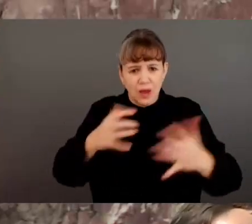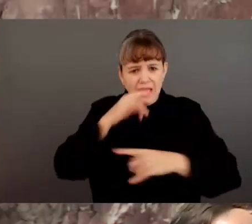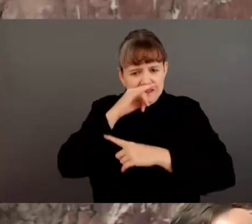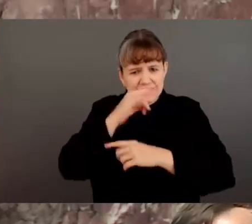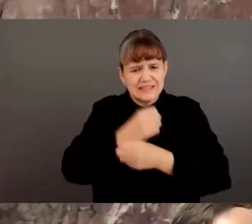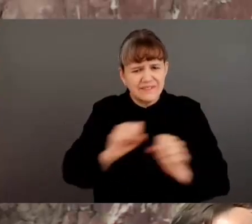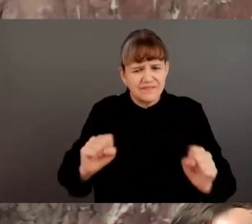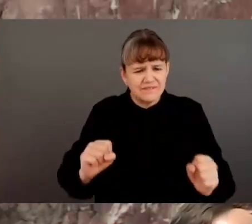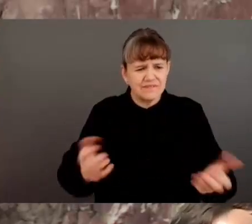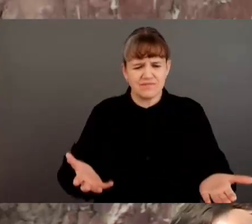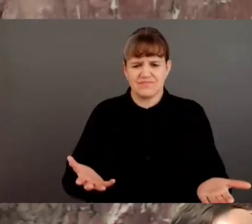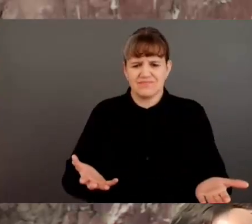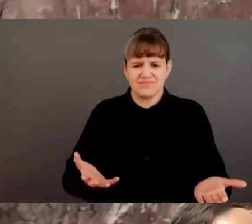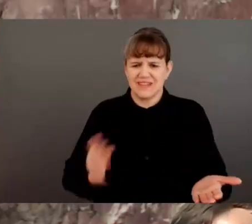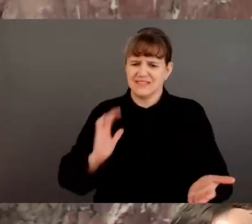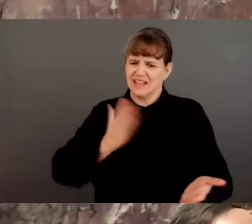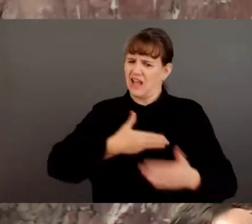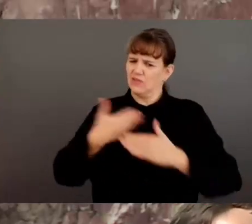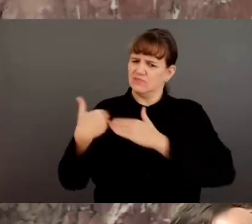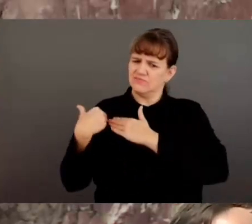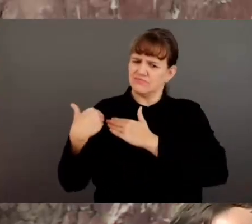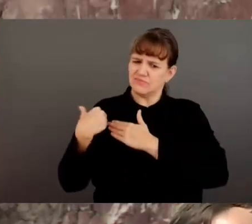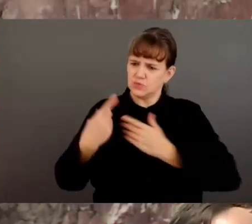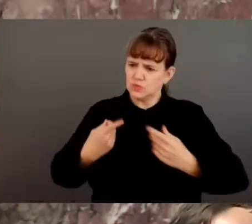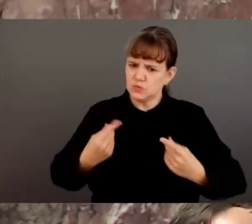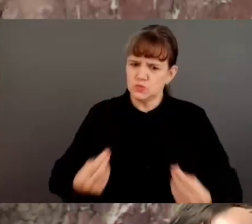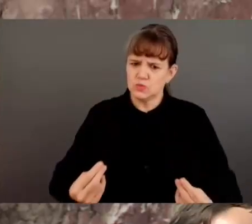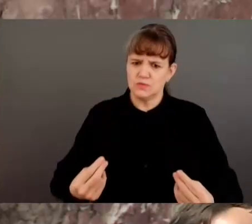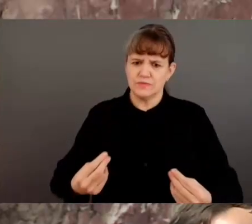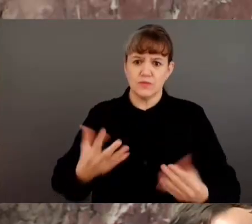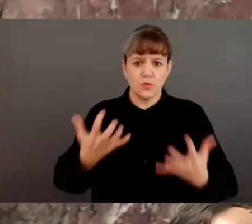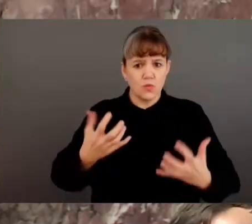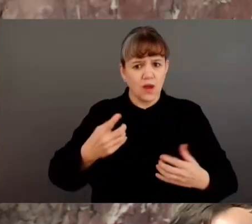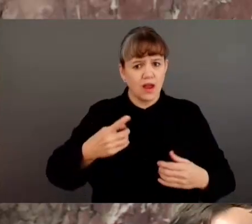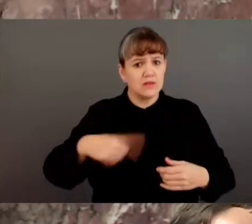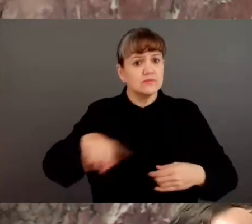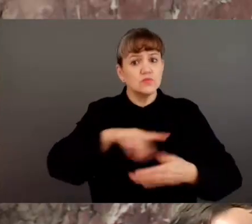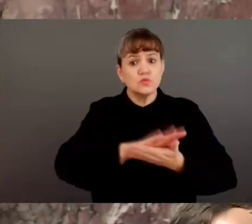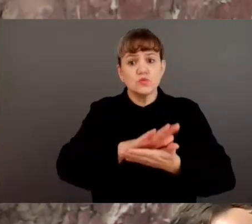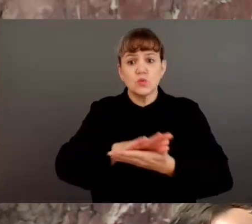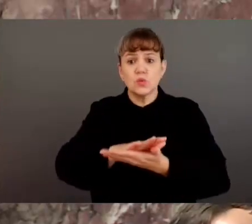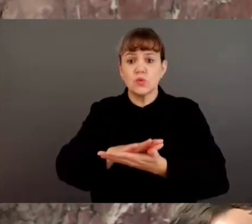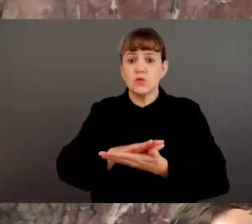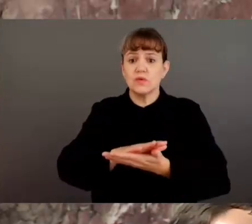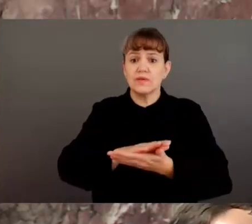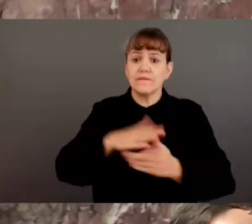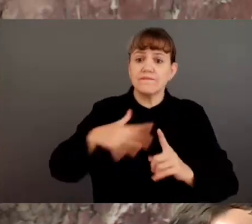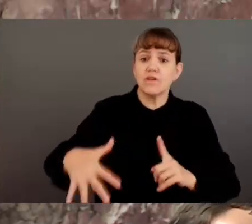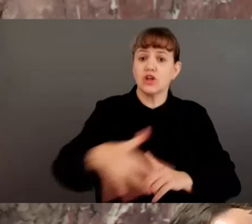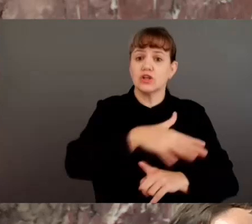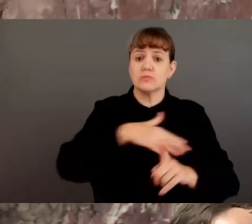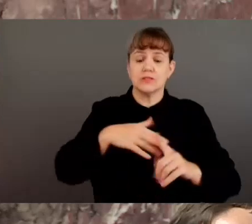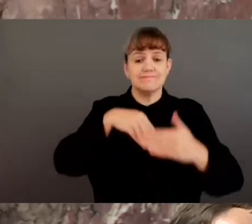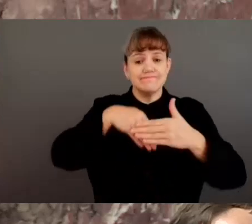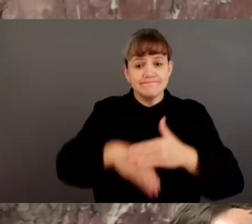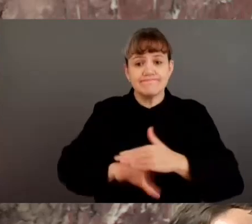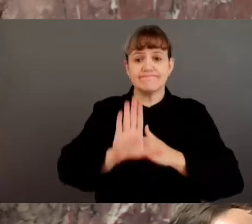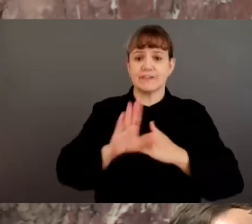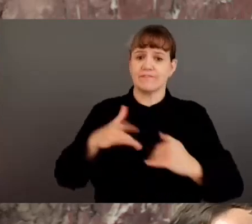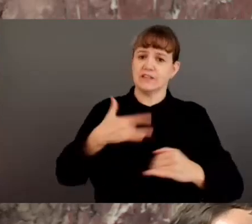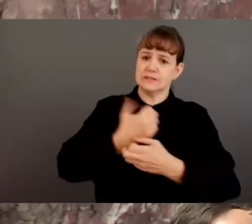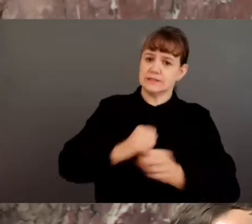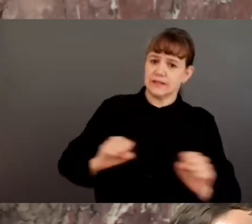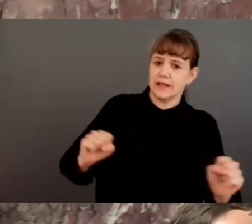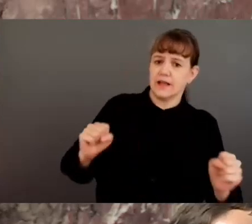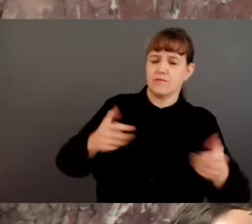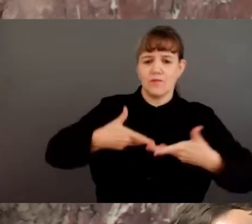want to make sure that our schools are safe and welcoming environments where students feel confident, safe enough, secure enough